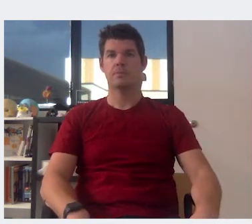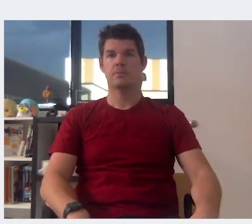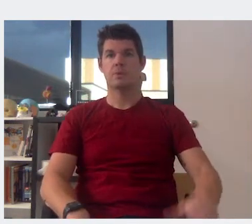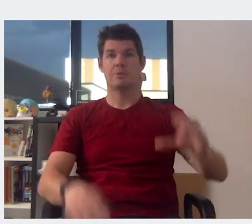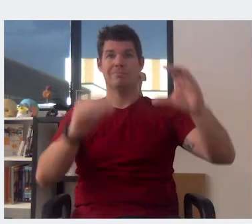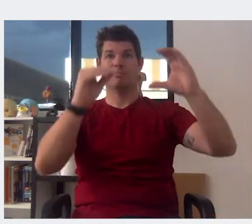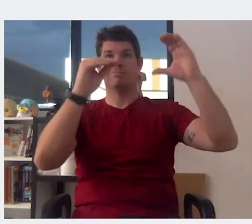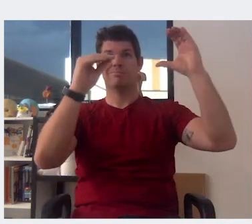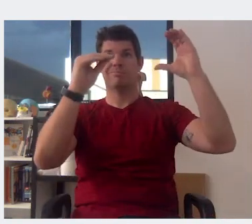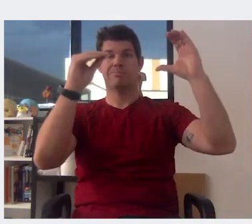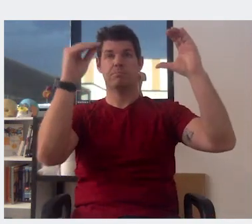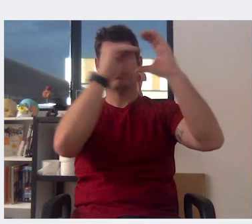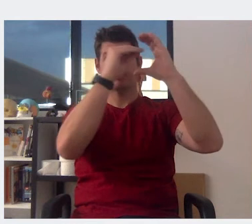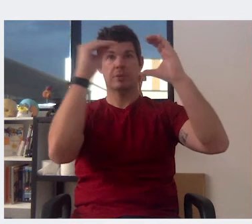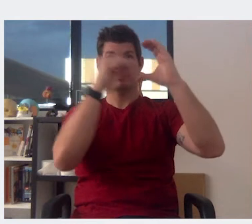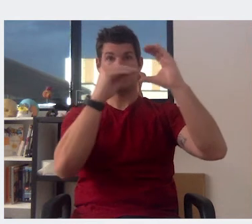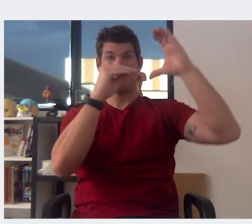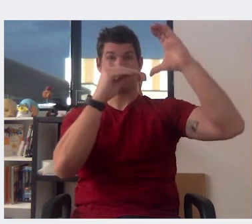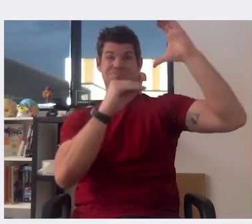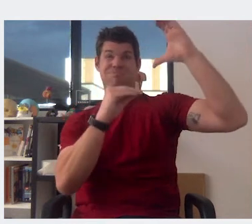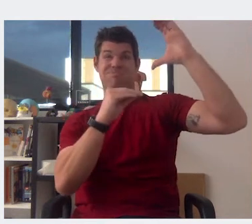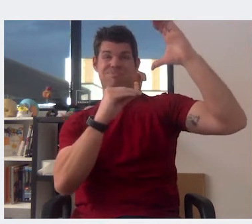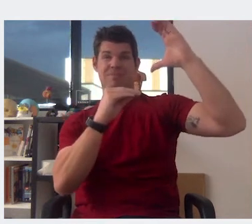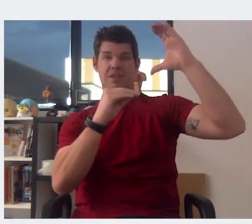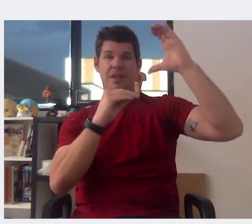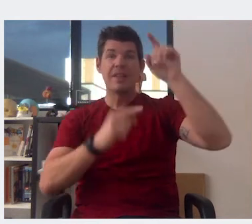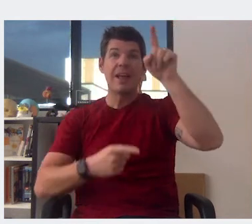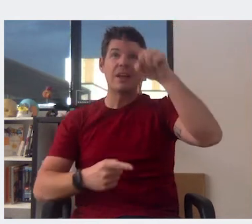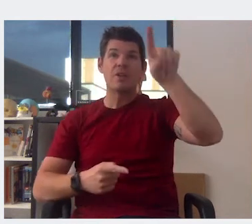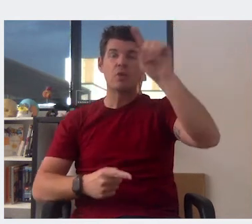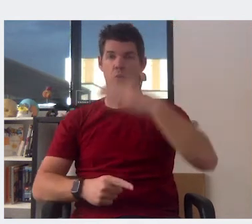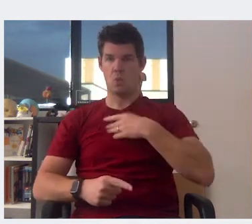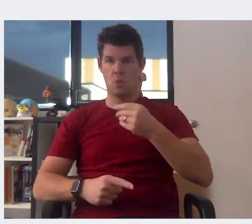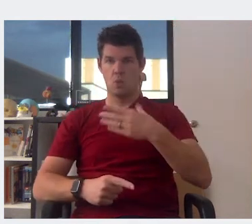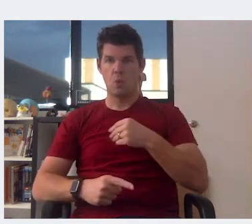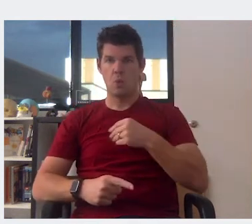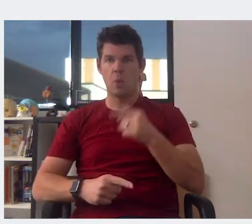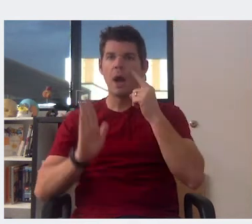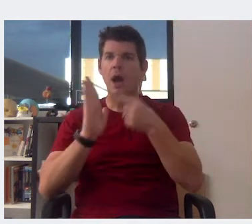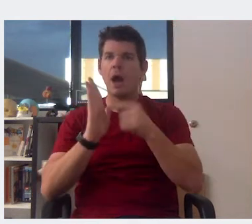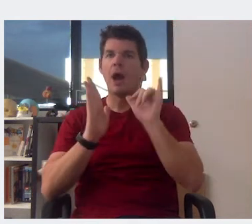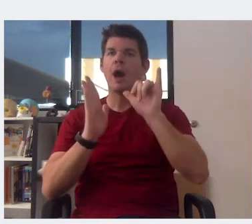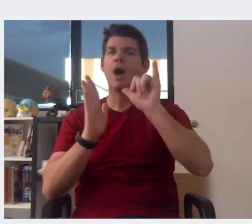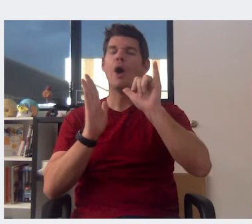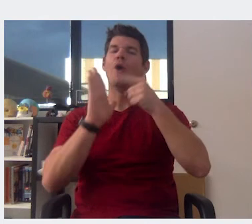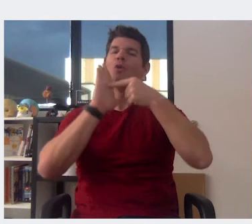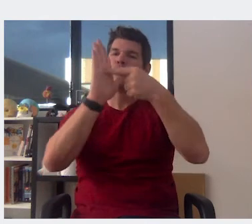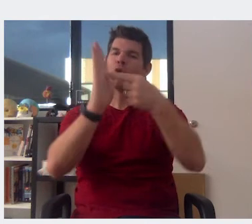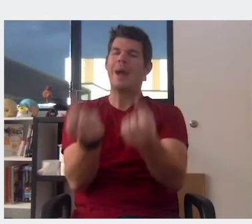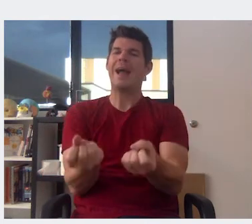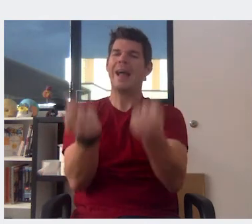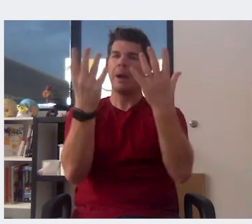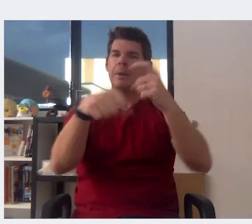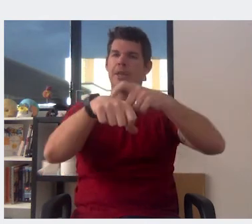around. Say I don't want it to be 4 times, I only want it to be 2 times. I can change that number. And again, wait for that to